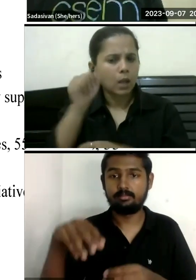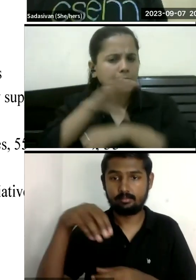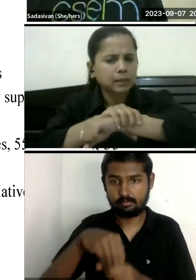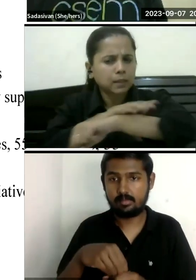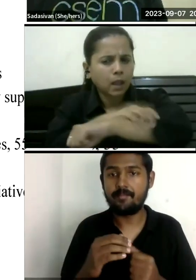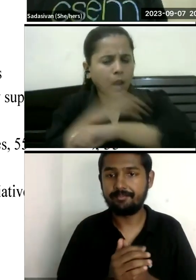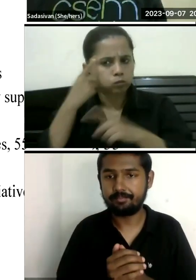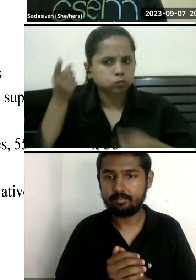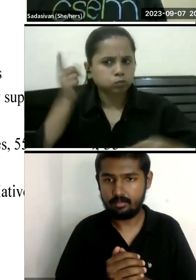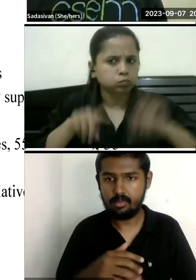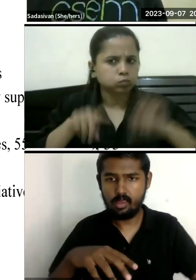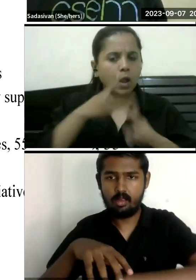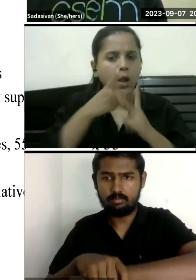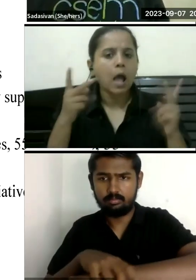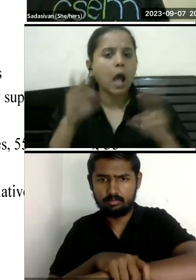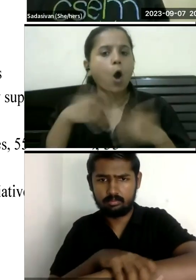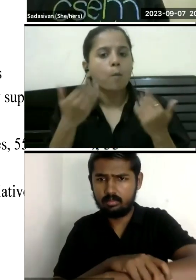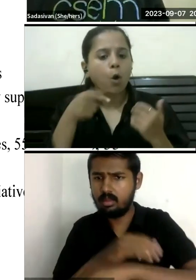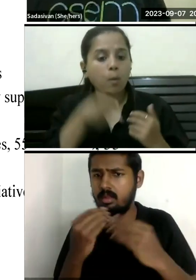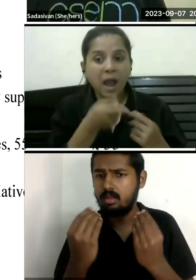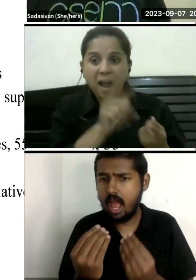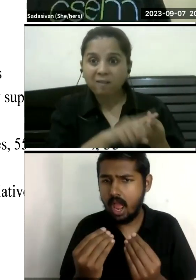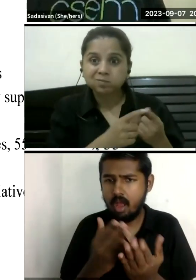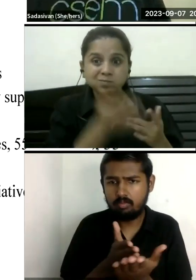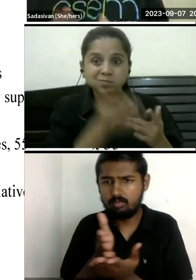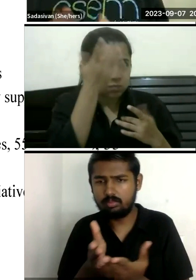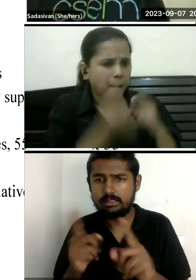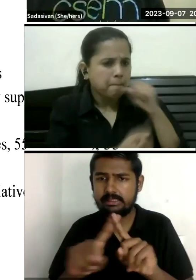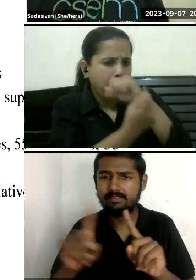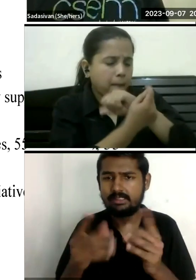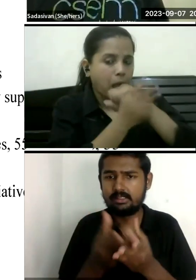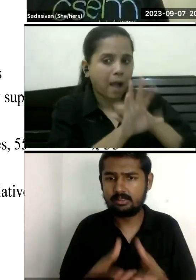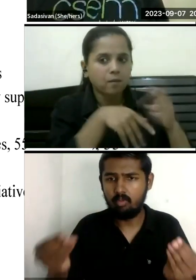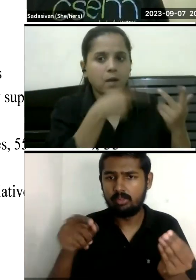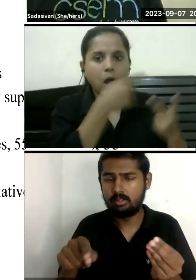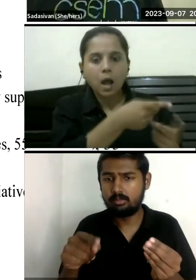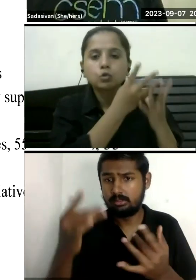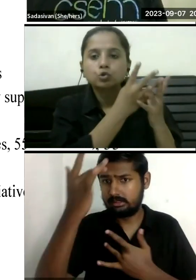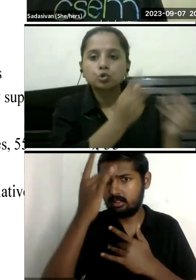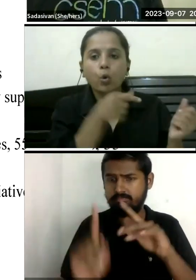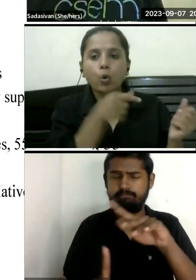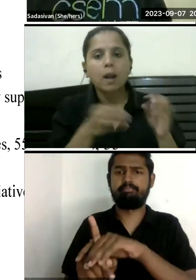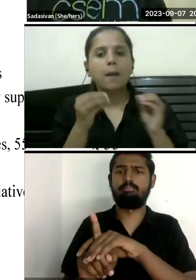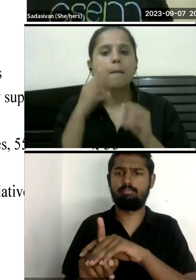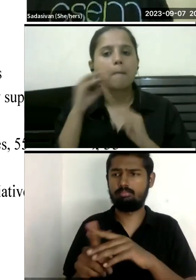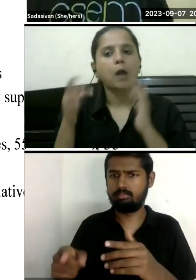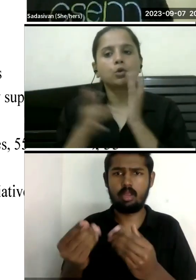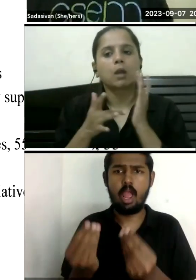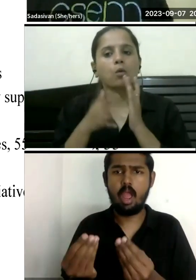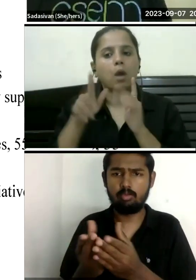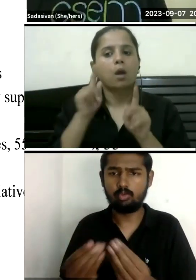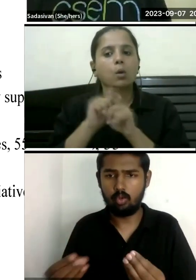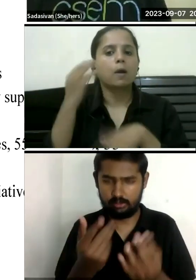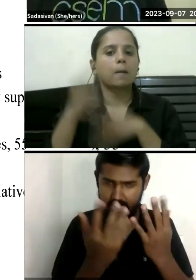the prevalent rare diseases. And also the Department of Biotechnology is working on mission program